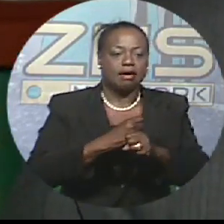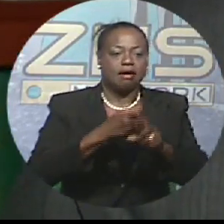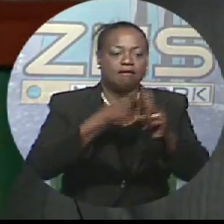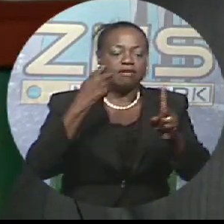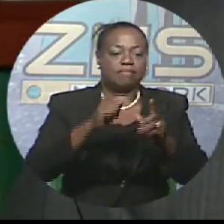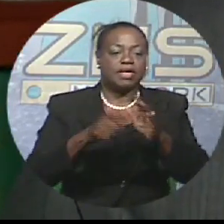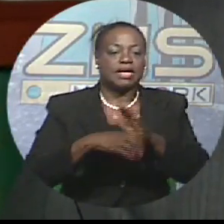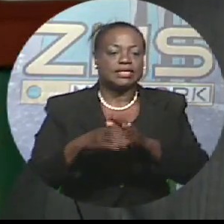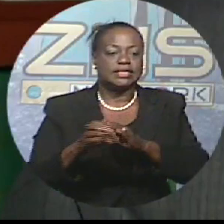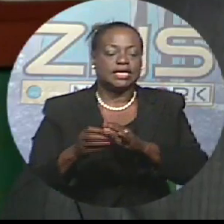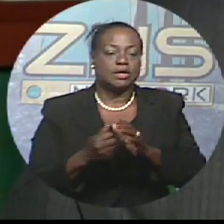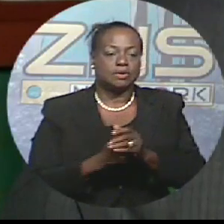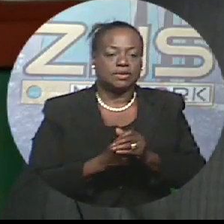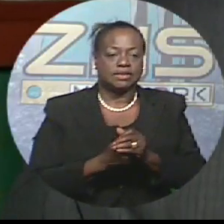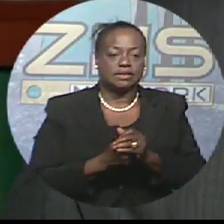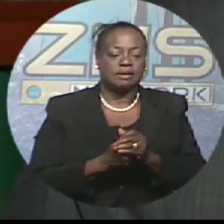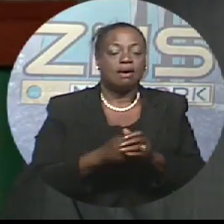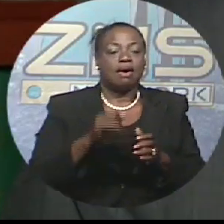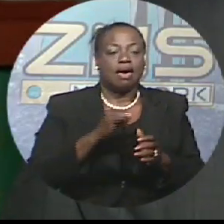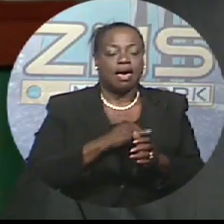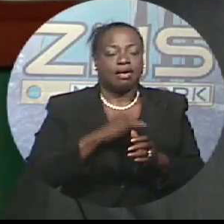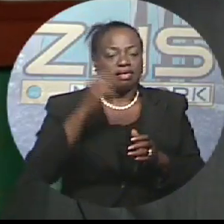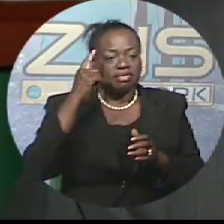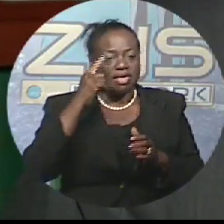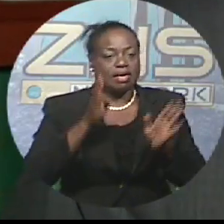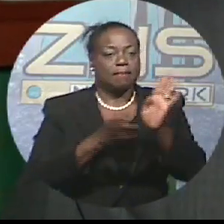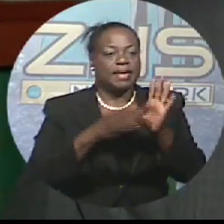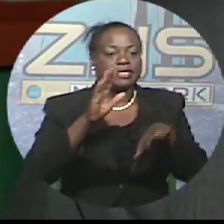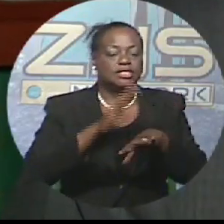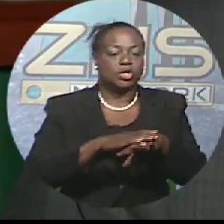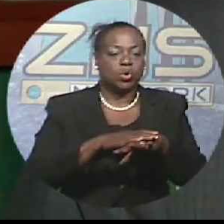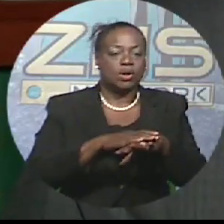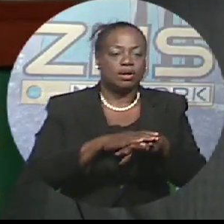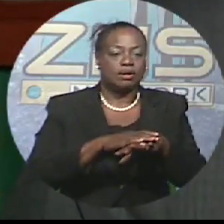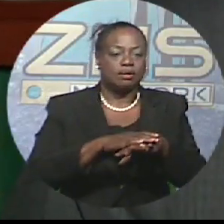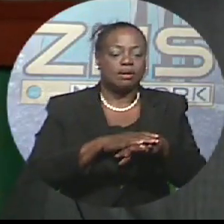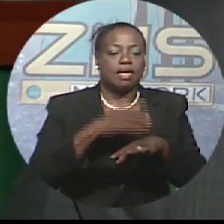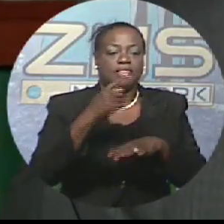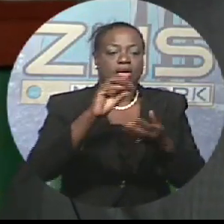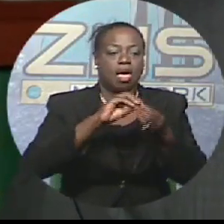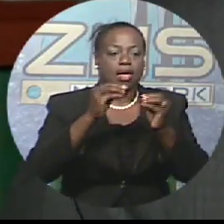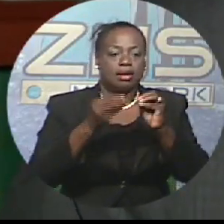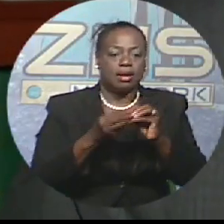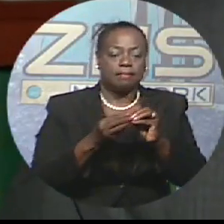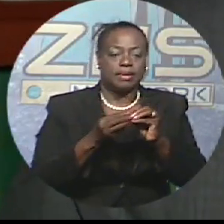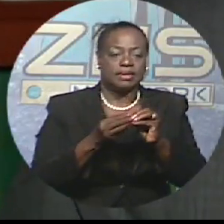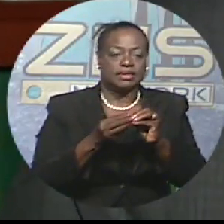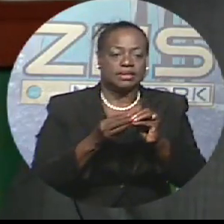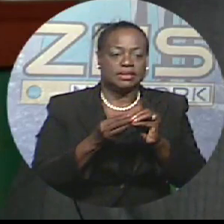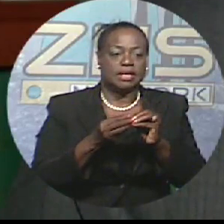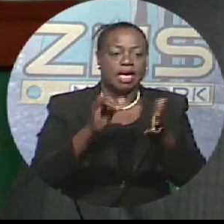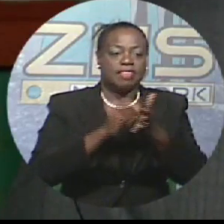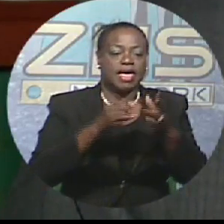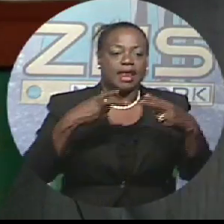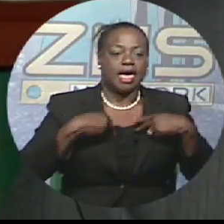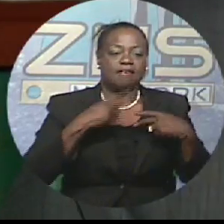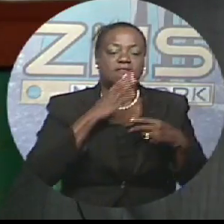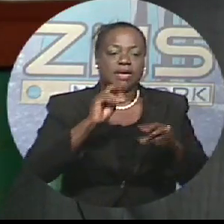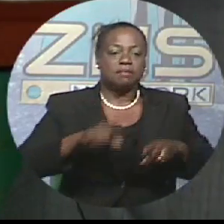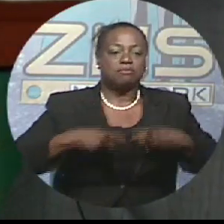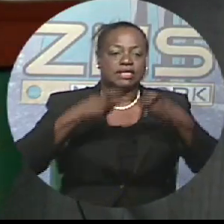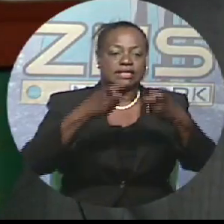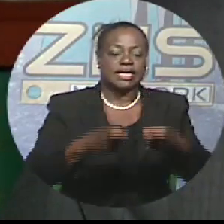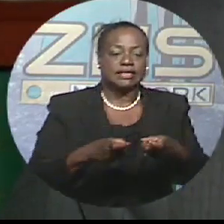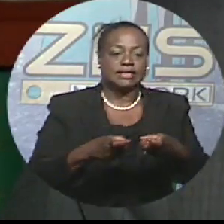casinos. I assume, based on the figures that have been